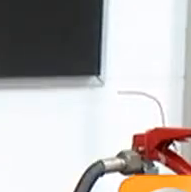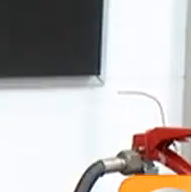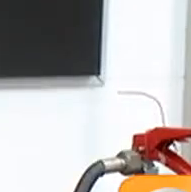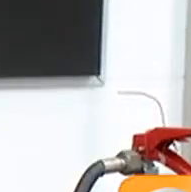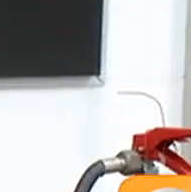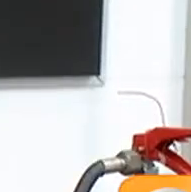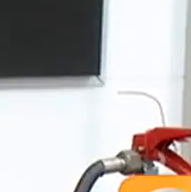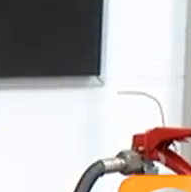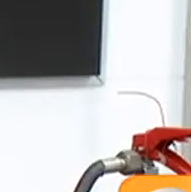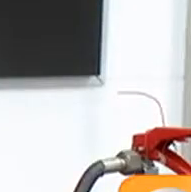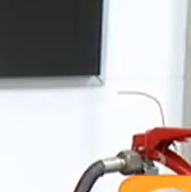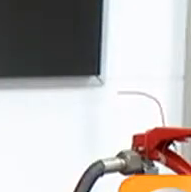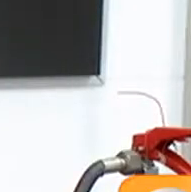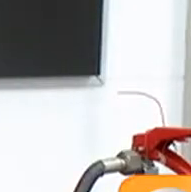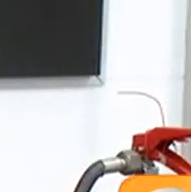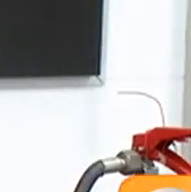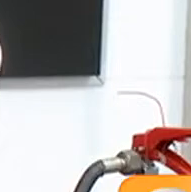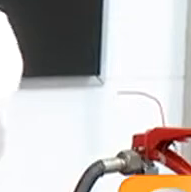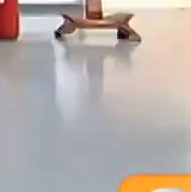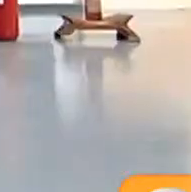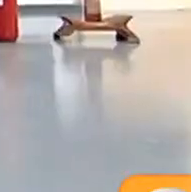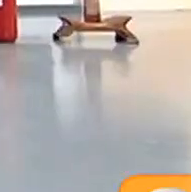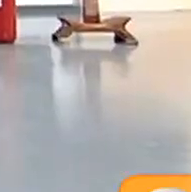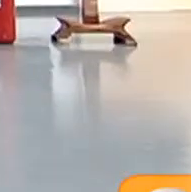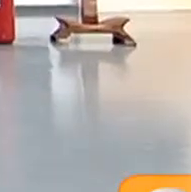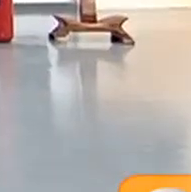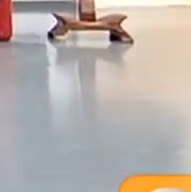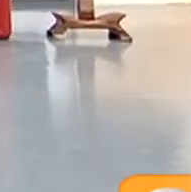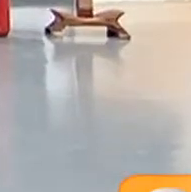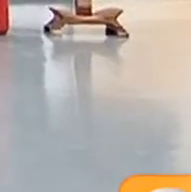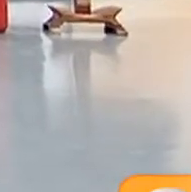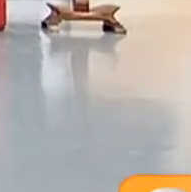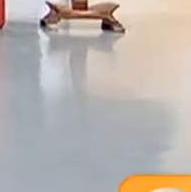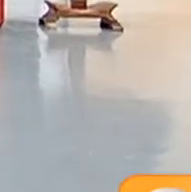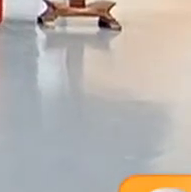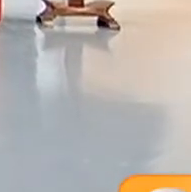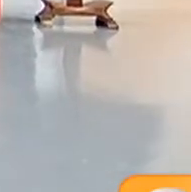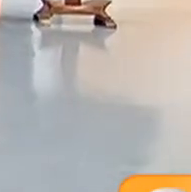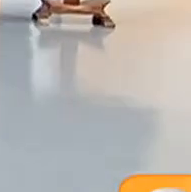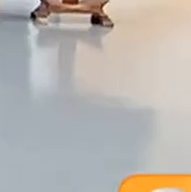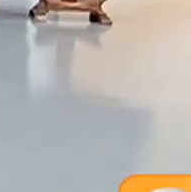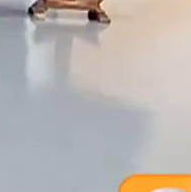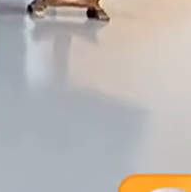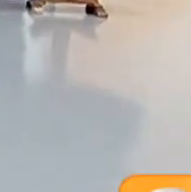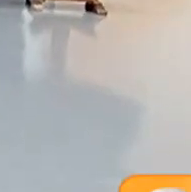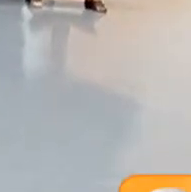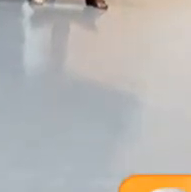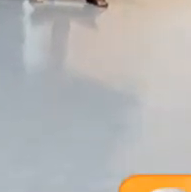God bless Kenya. Thank you, gentlemen. Good job.